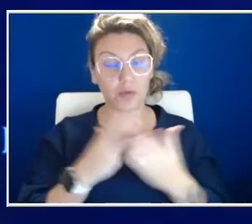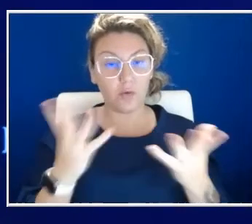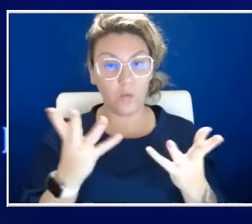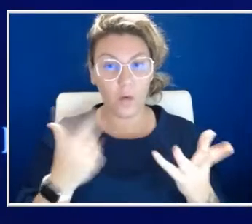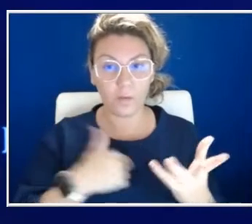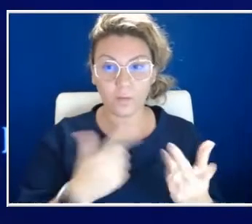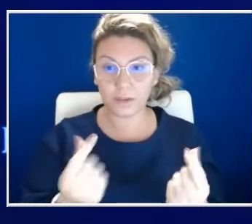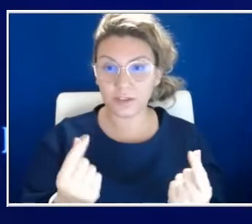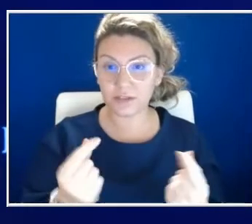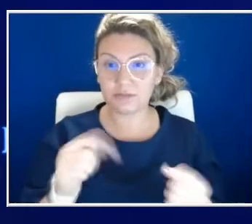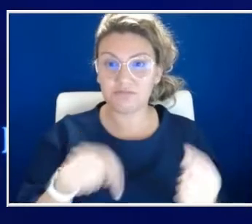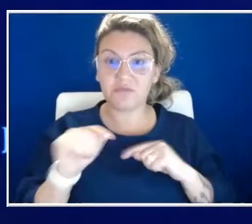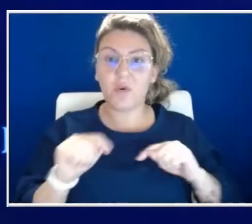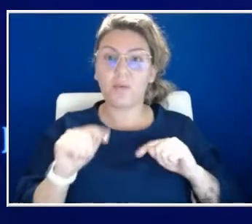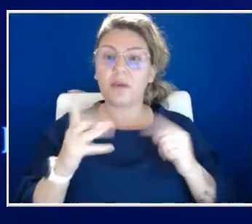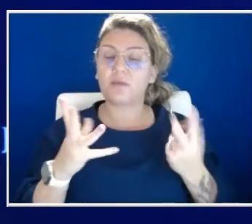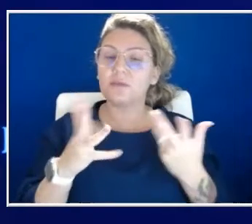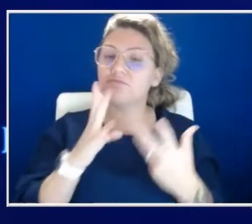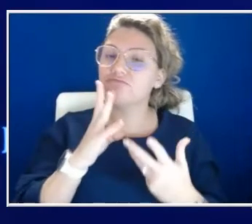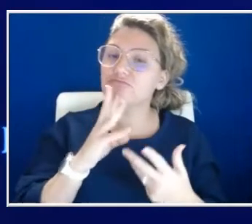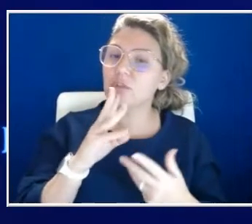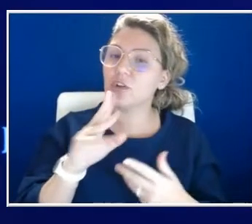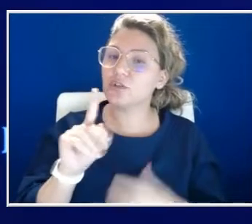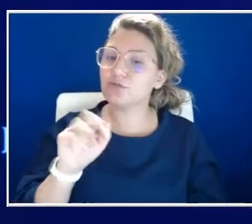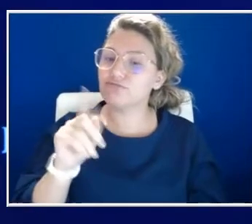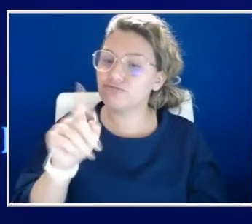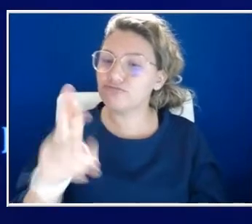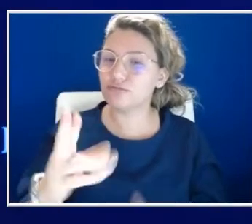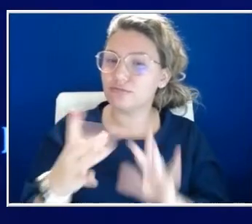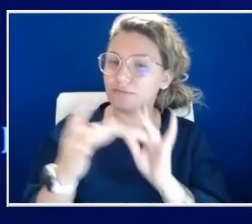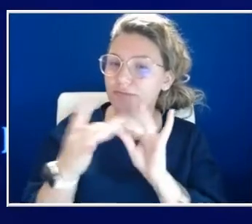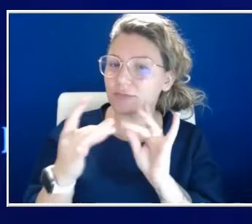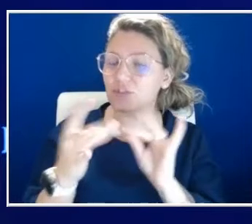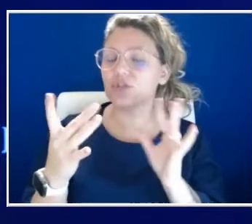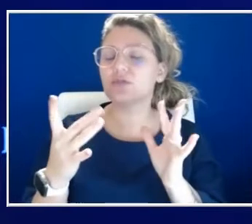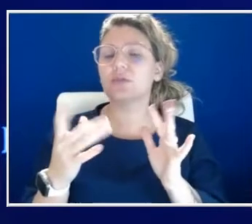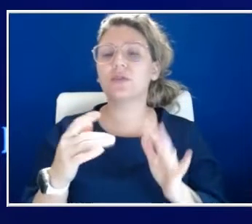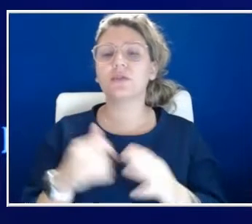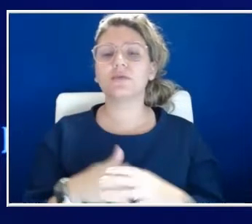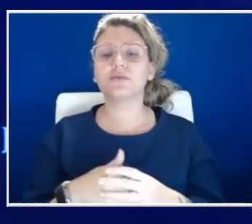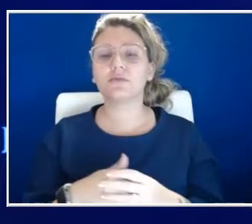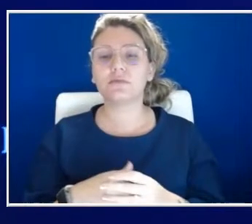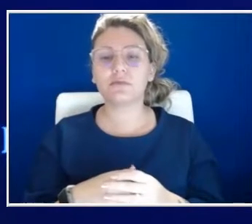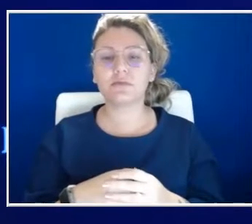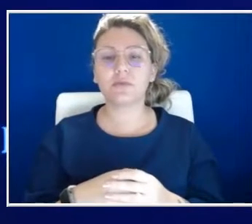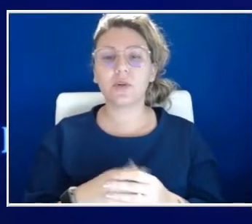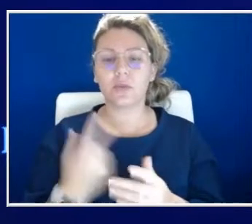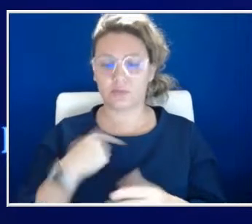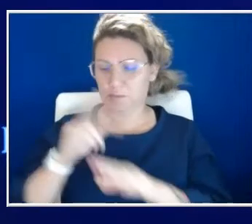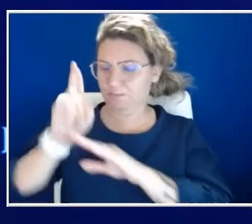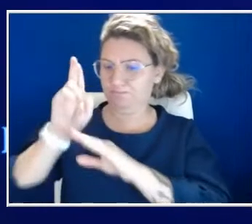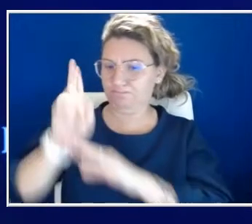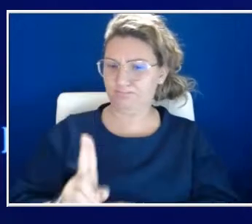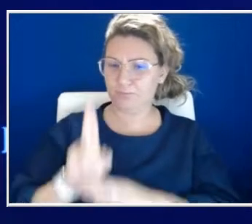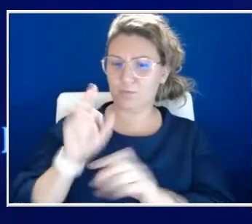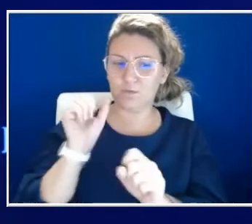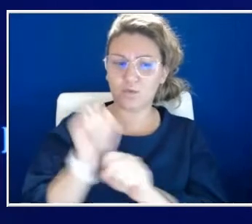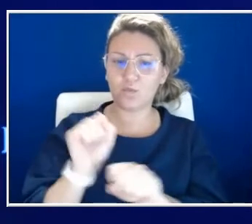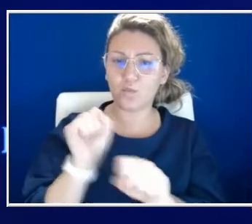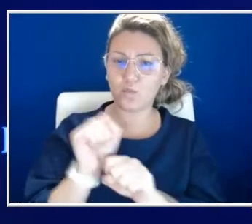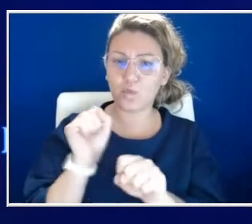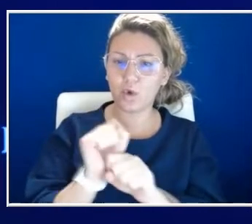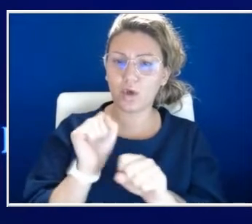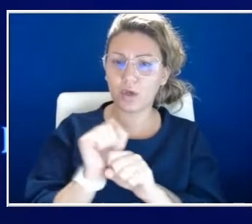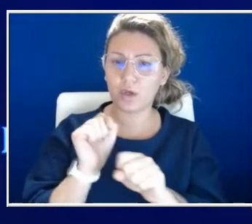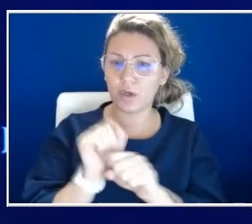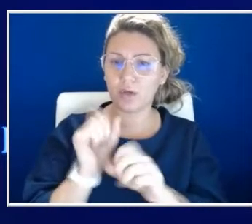does go back to what Dr. Kumer said earlier, and that is that we're very used to working across